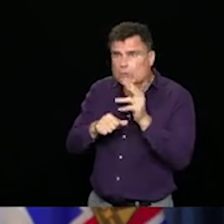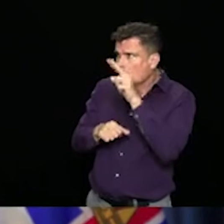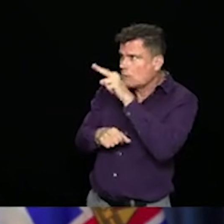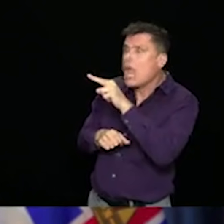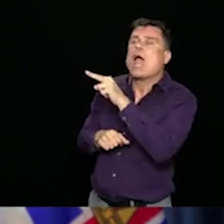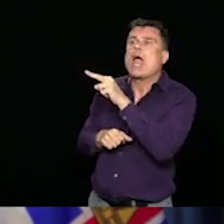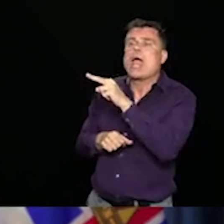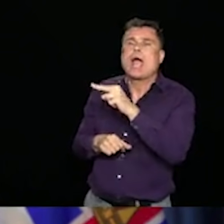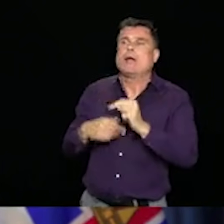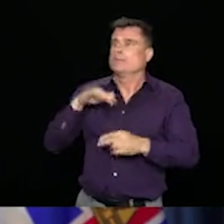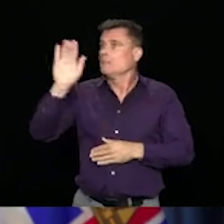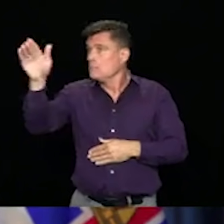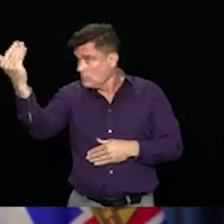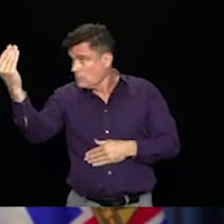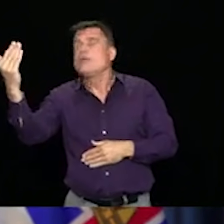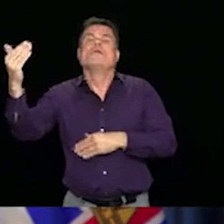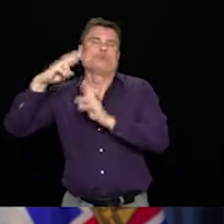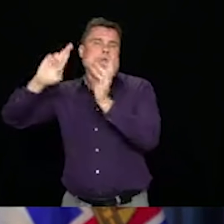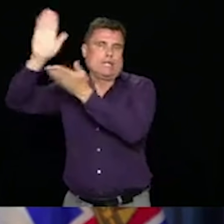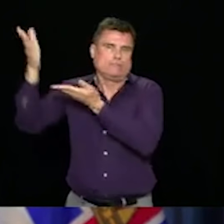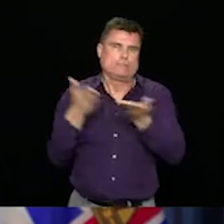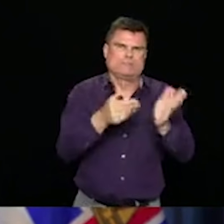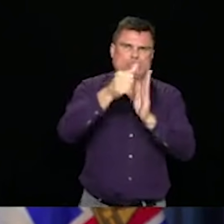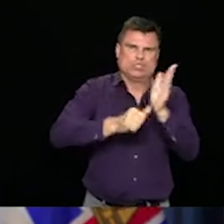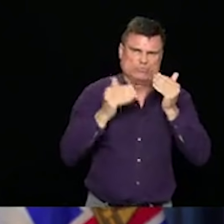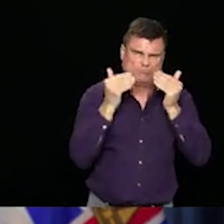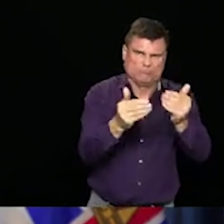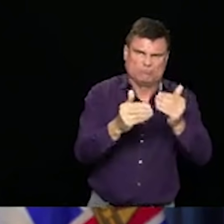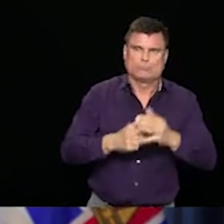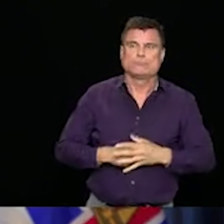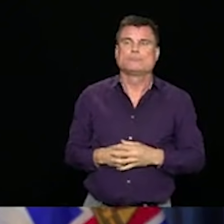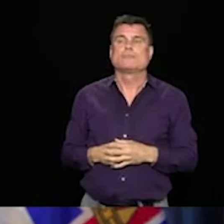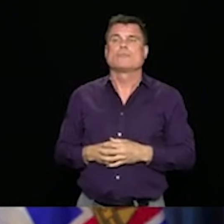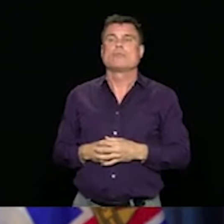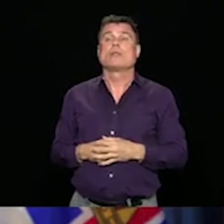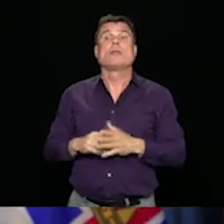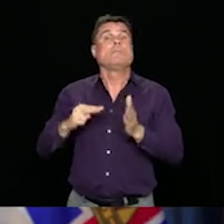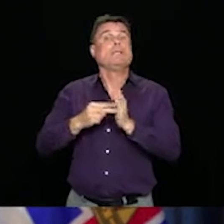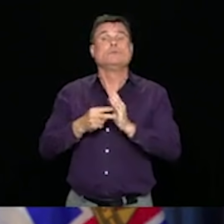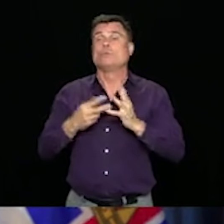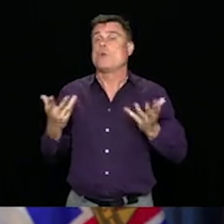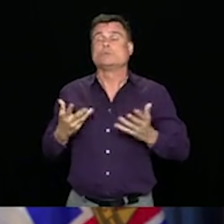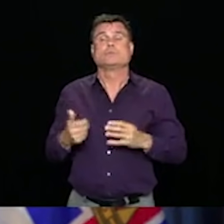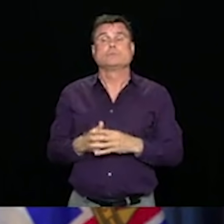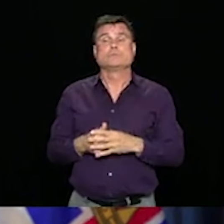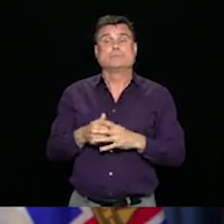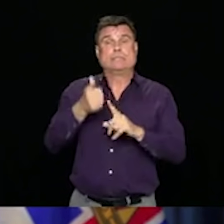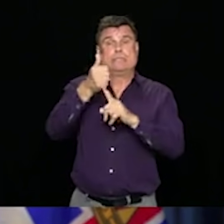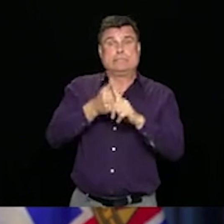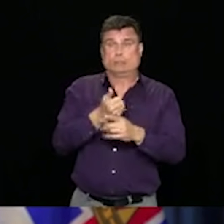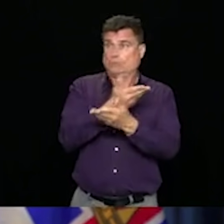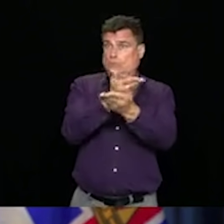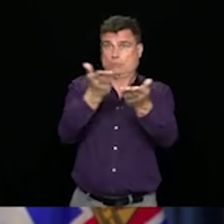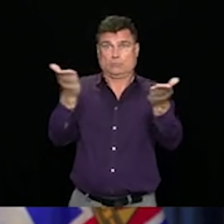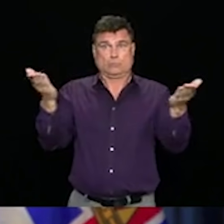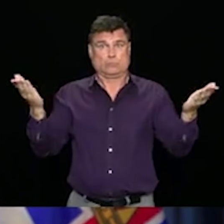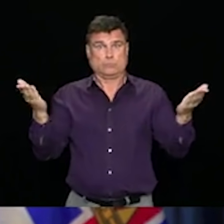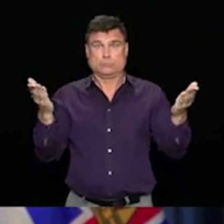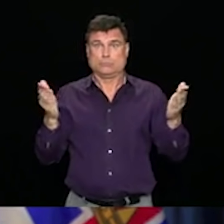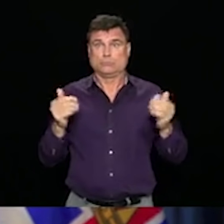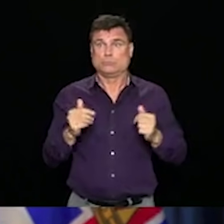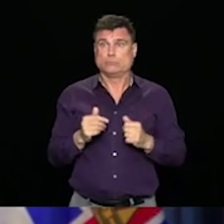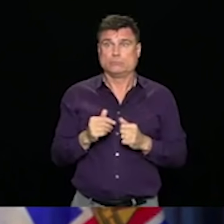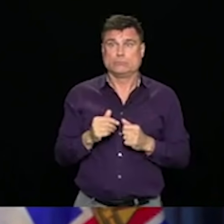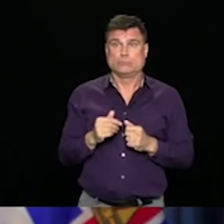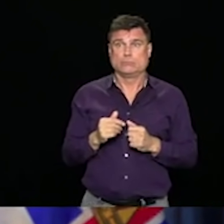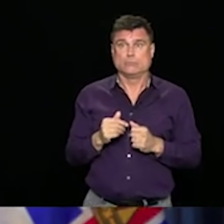shows the commitment surgery renewal requires from each of us, of how much depends on each of us continuing to